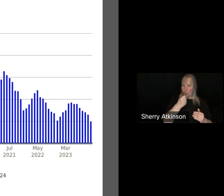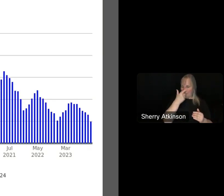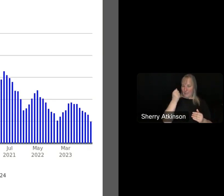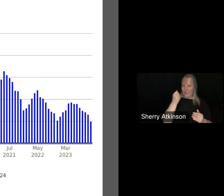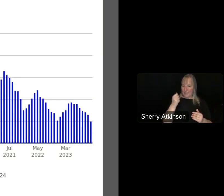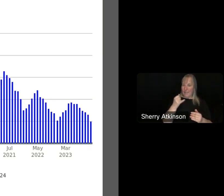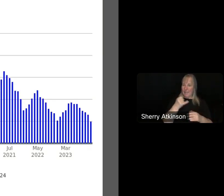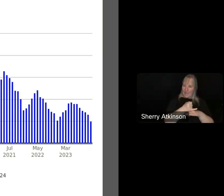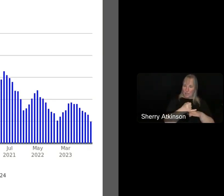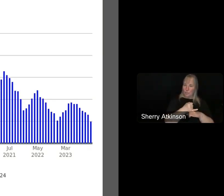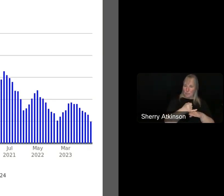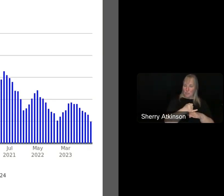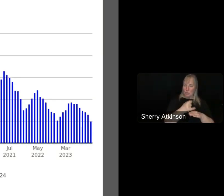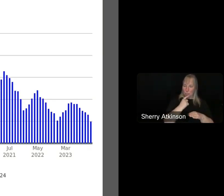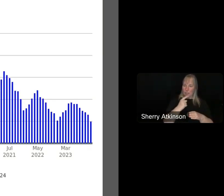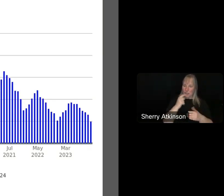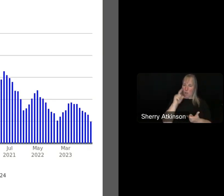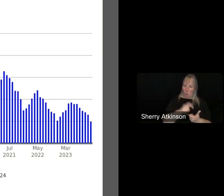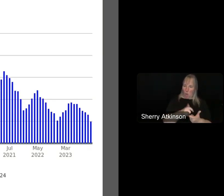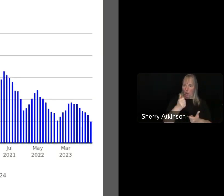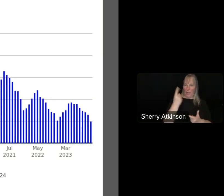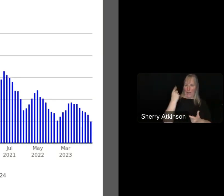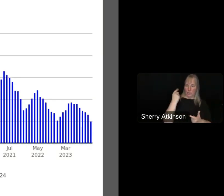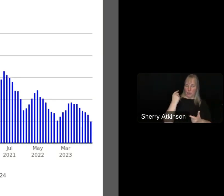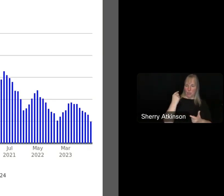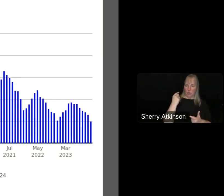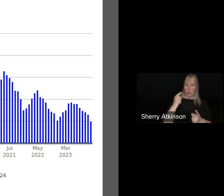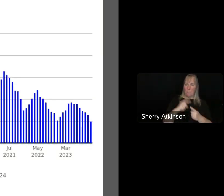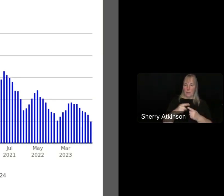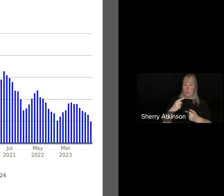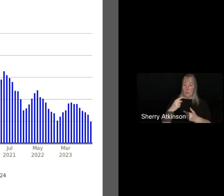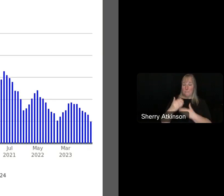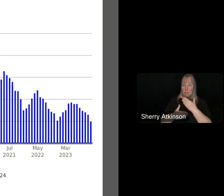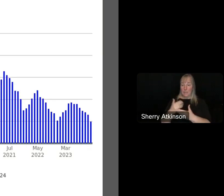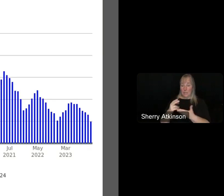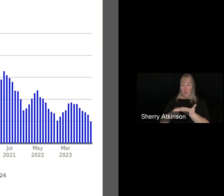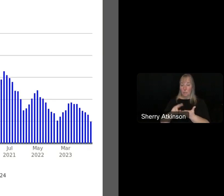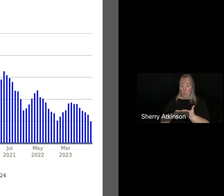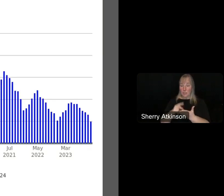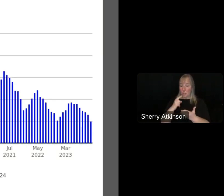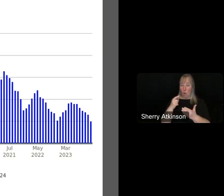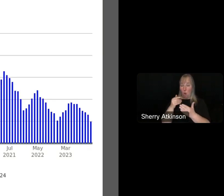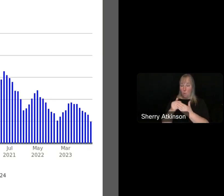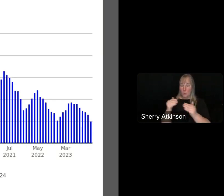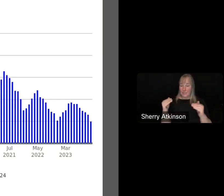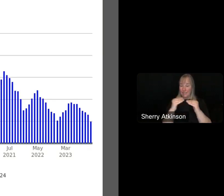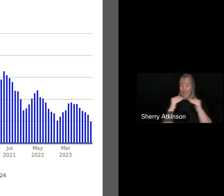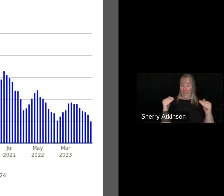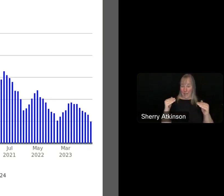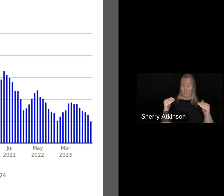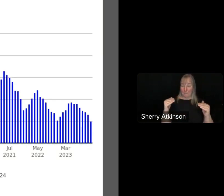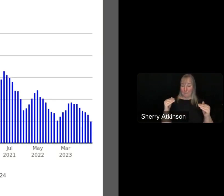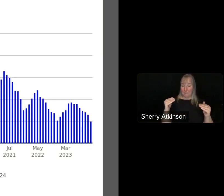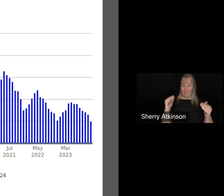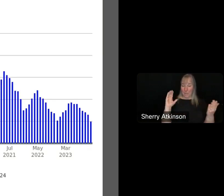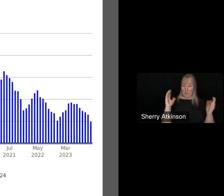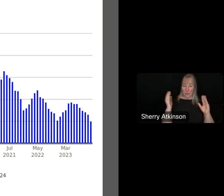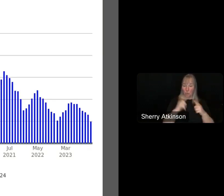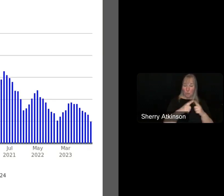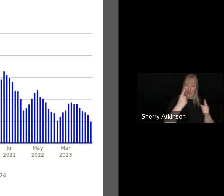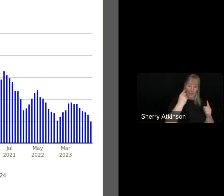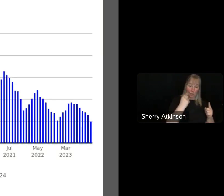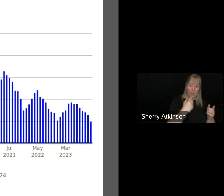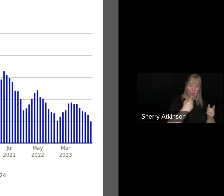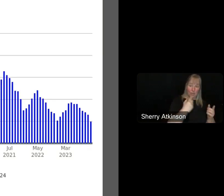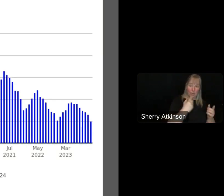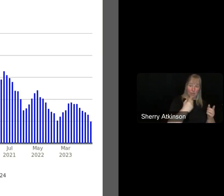December rate, but the pending contracts almost the same as it was 12 months last year at the same time, even with a much